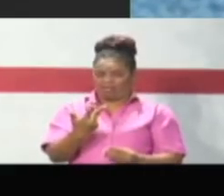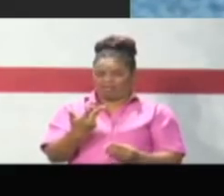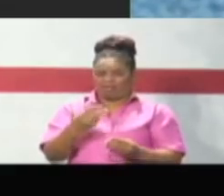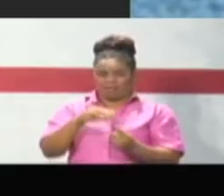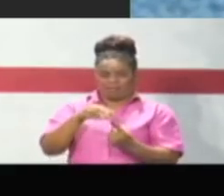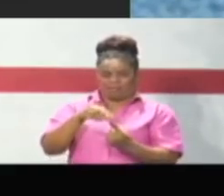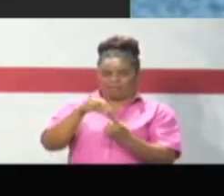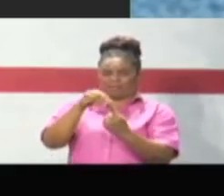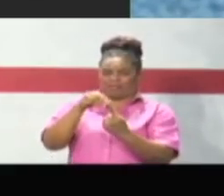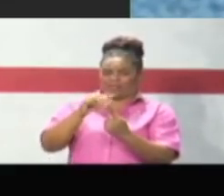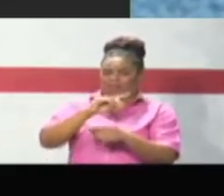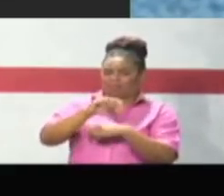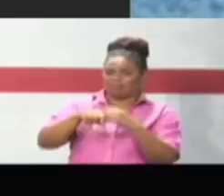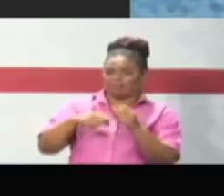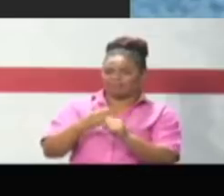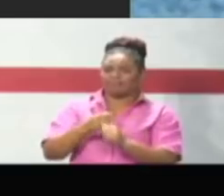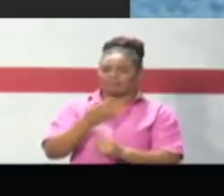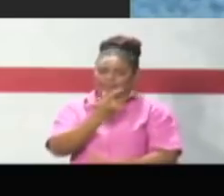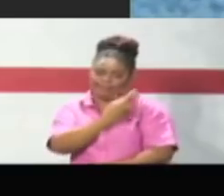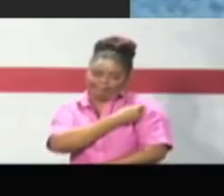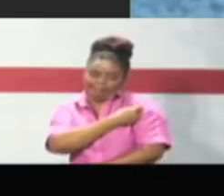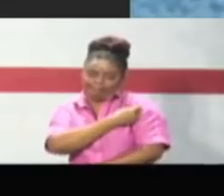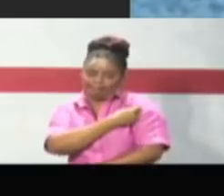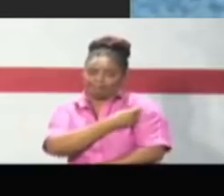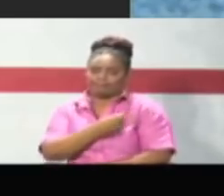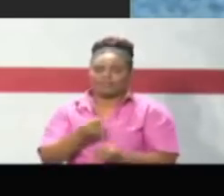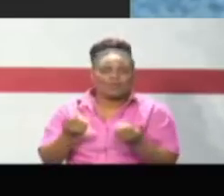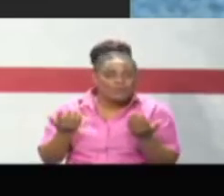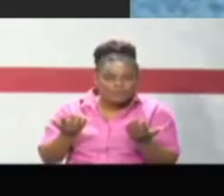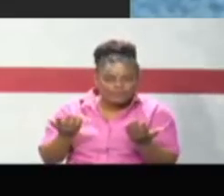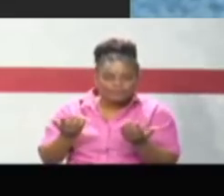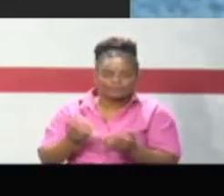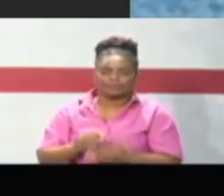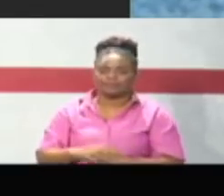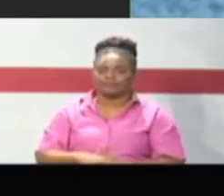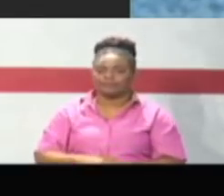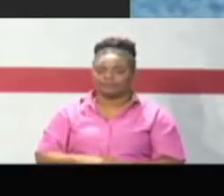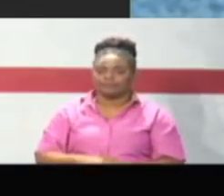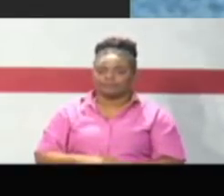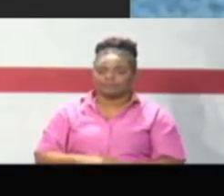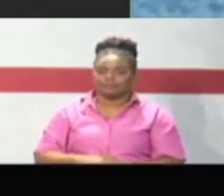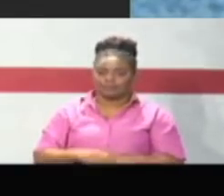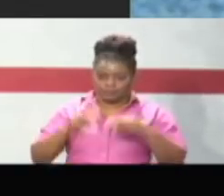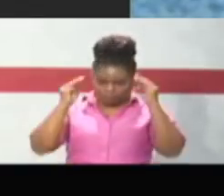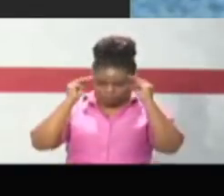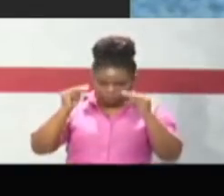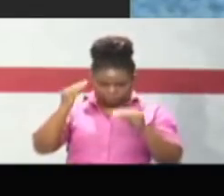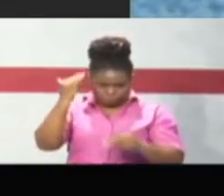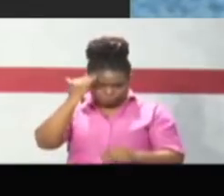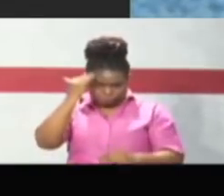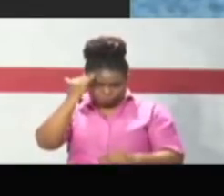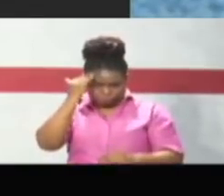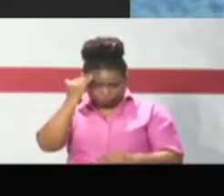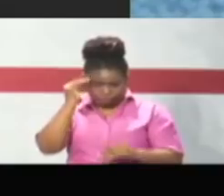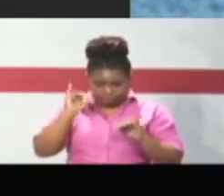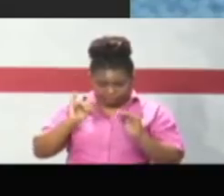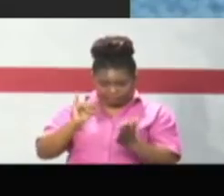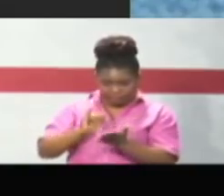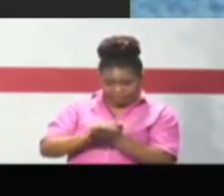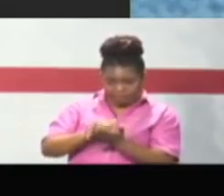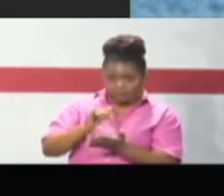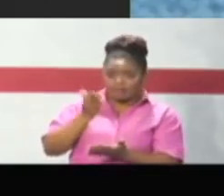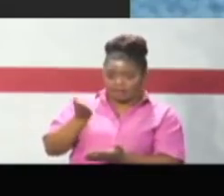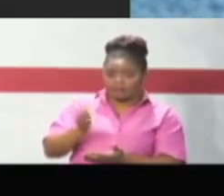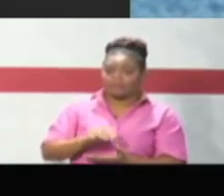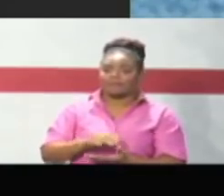a different vaccine from the one that they would have gotten previously. Is the ministry aware of such reports, and what additional measures will be